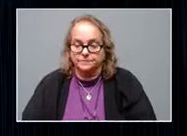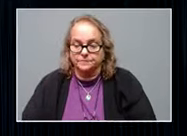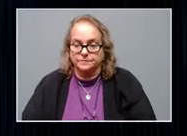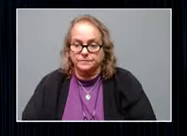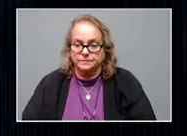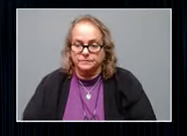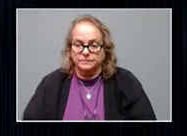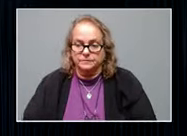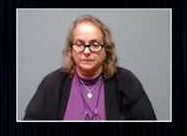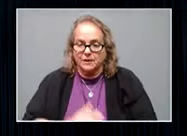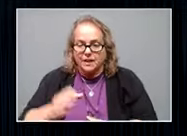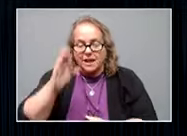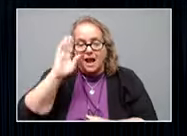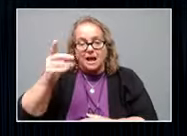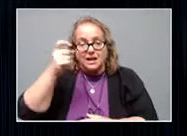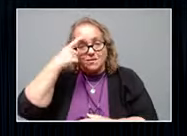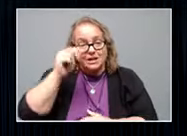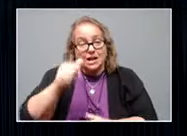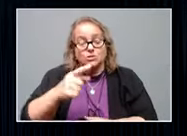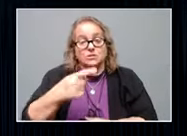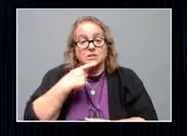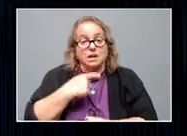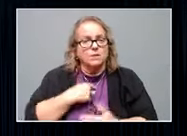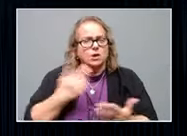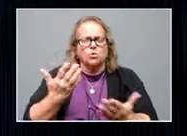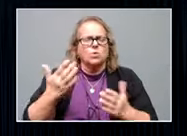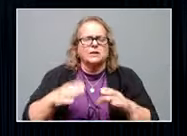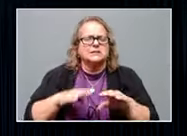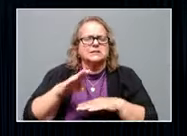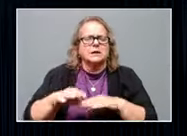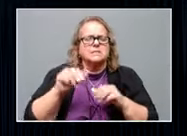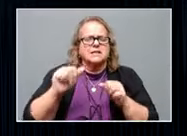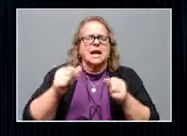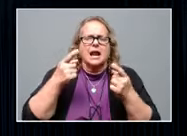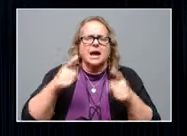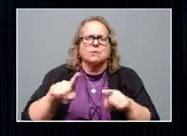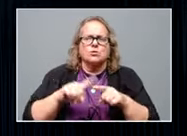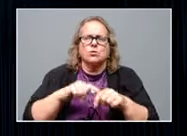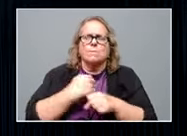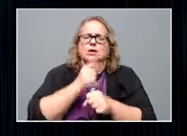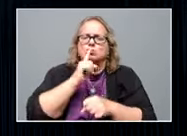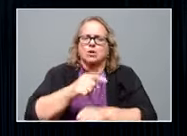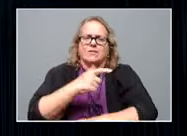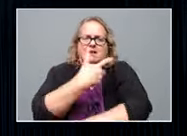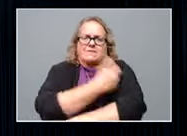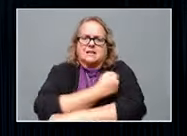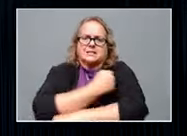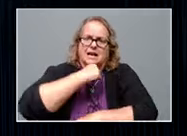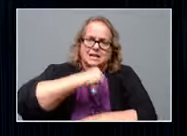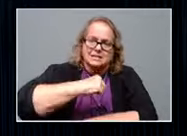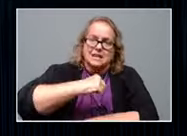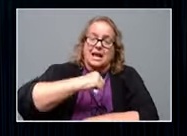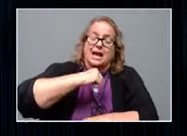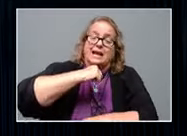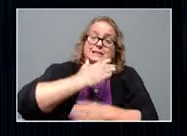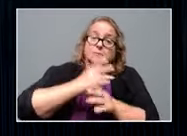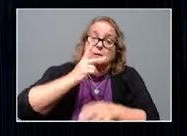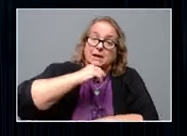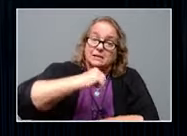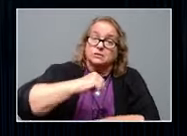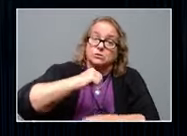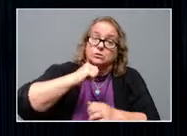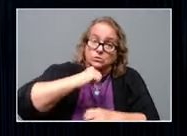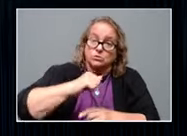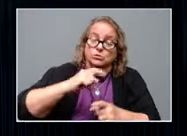Hi, Governor. Can you tell me what steps can be taken to make sure that vaccine hesitancy specifically to the COVID vaccine, does